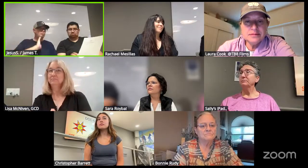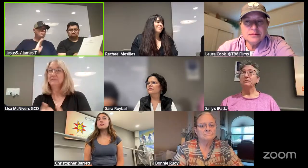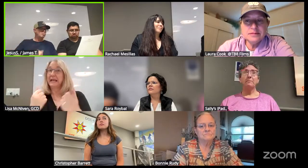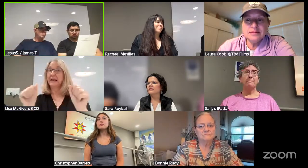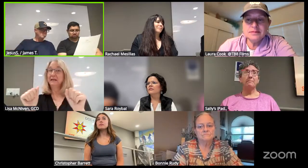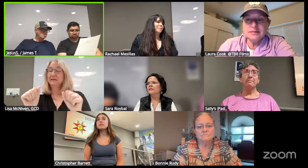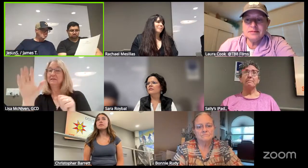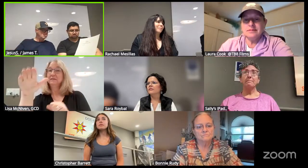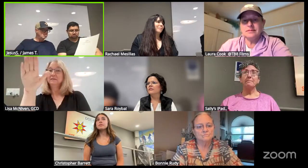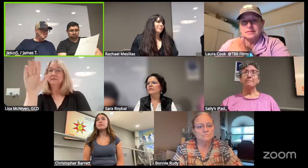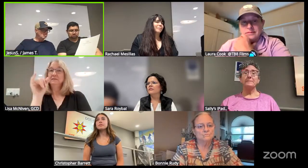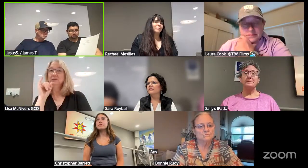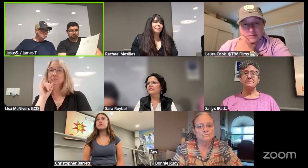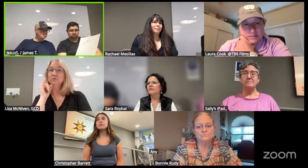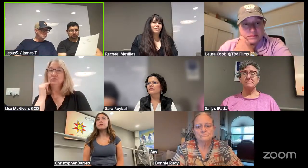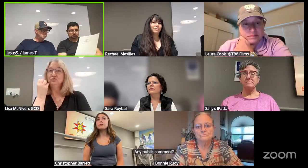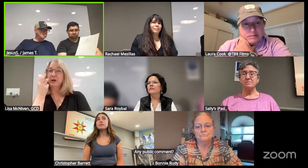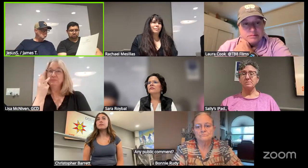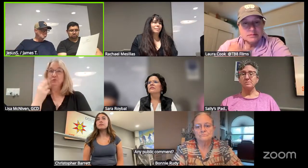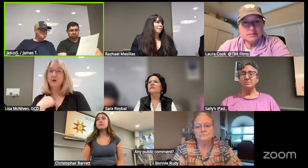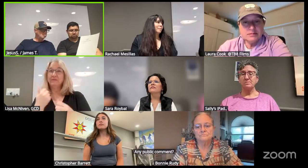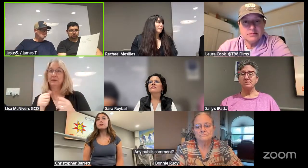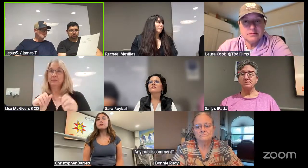Any public comment?